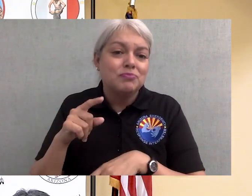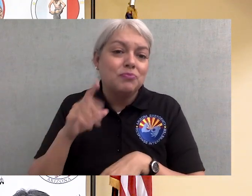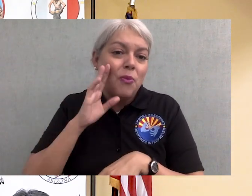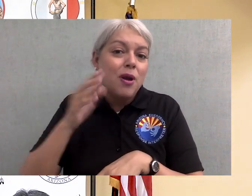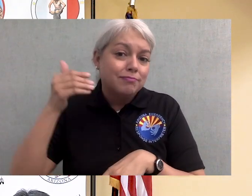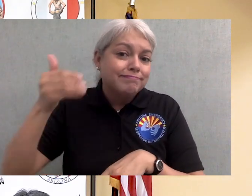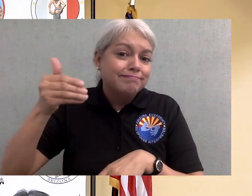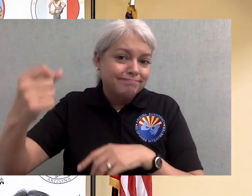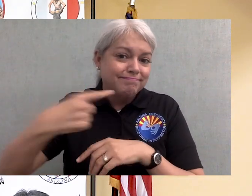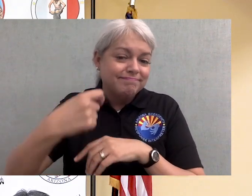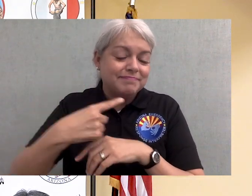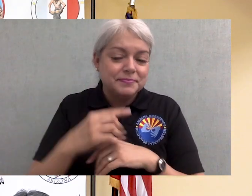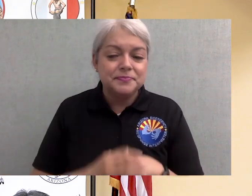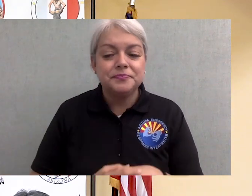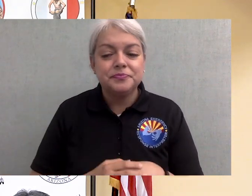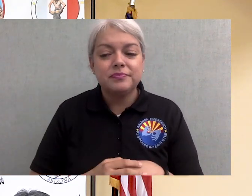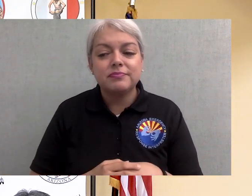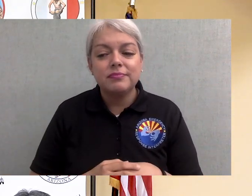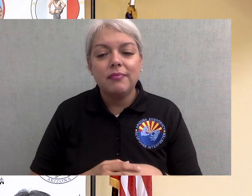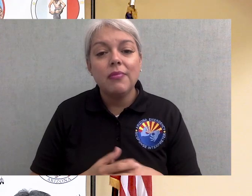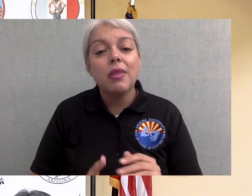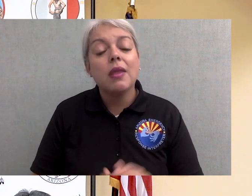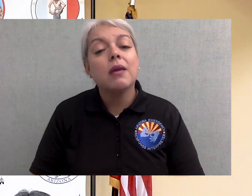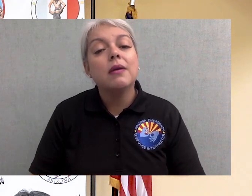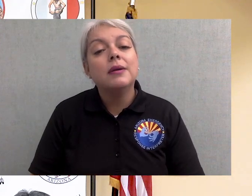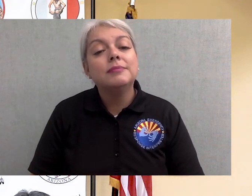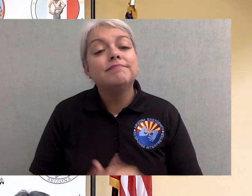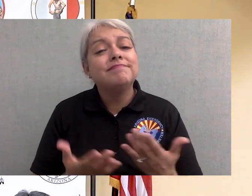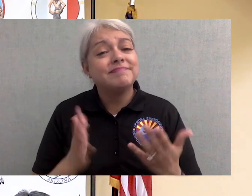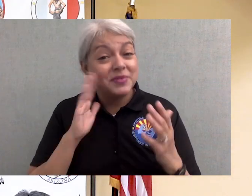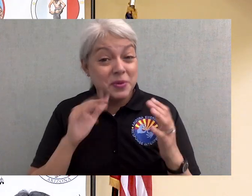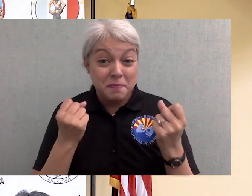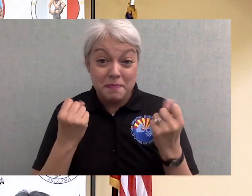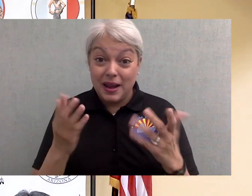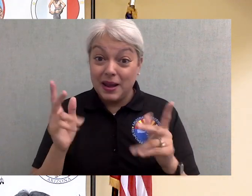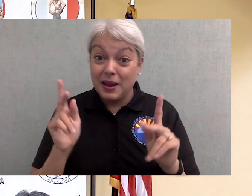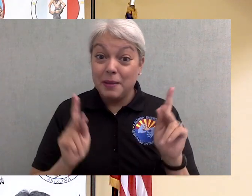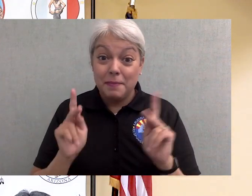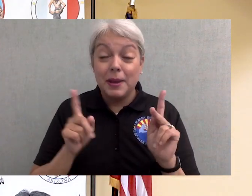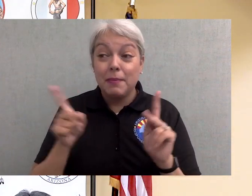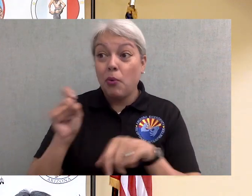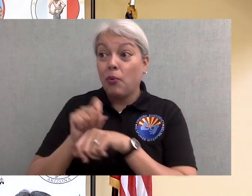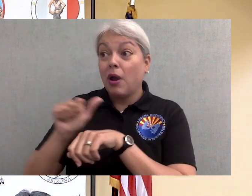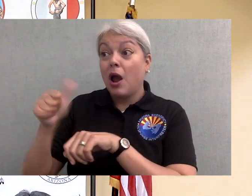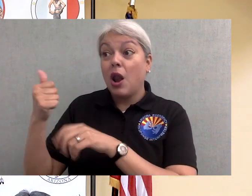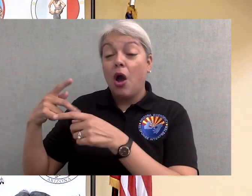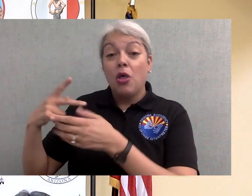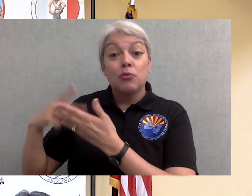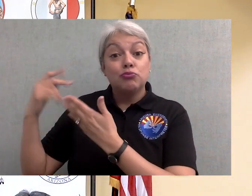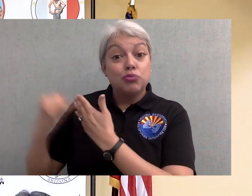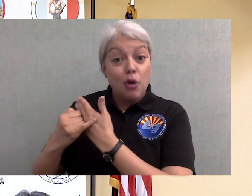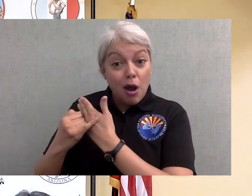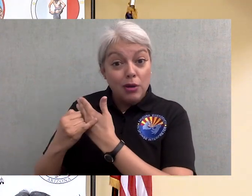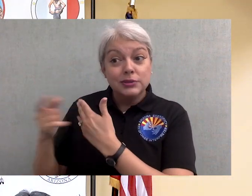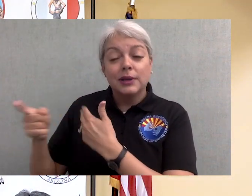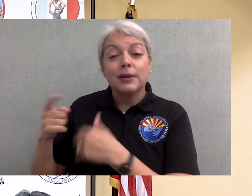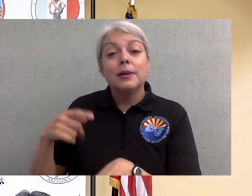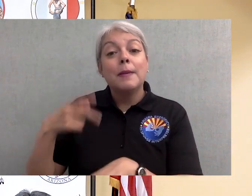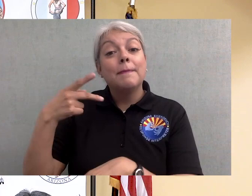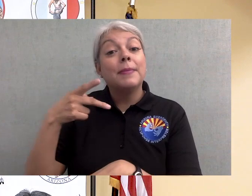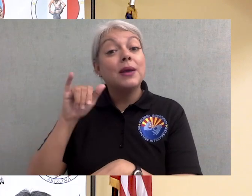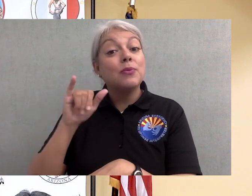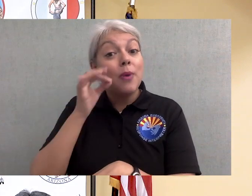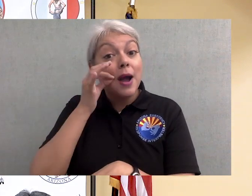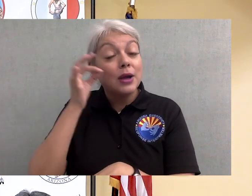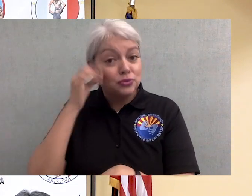With the help of many people working on another project, the Pascuyaki tribe is building out another network platform to